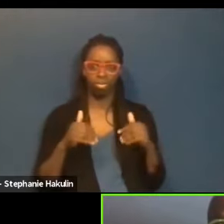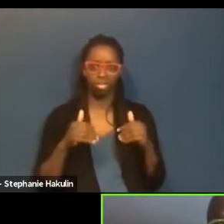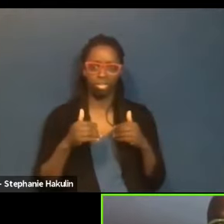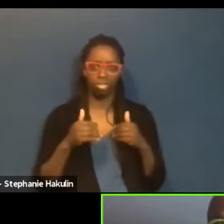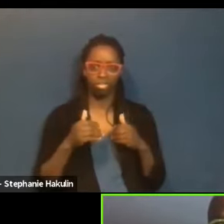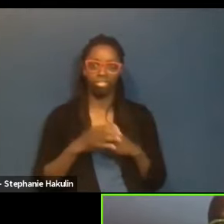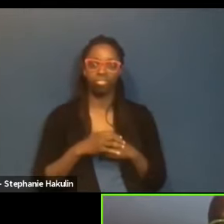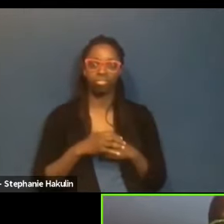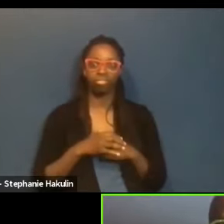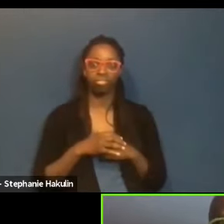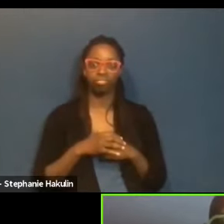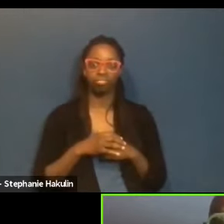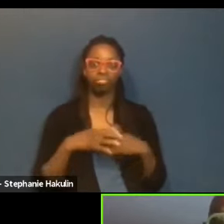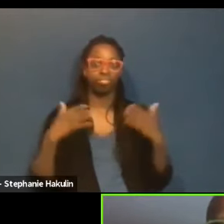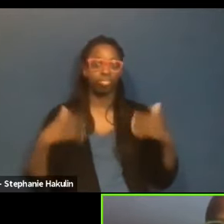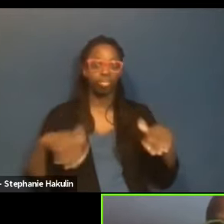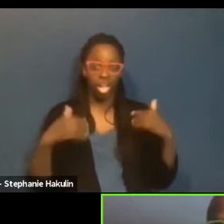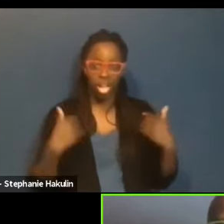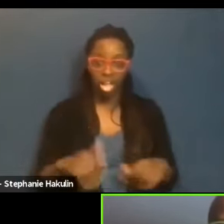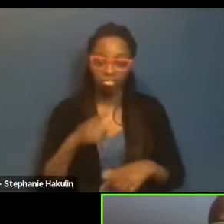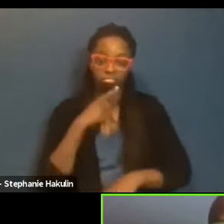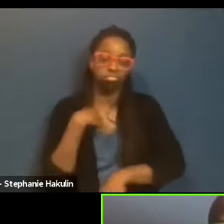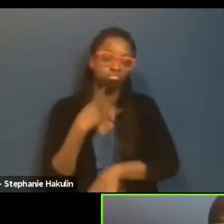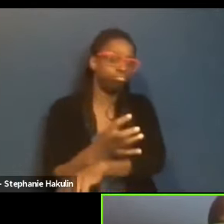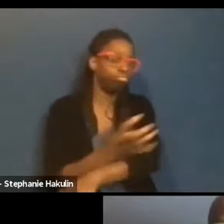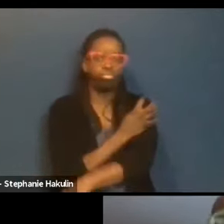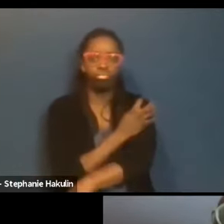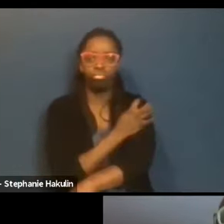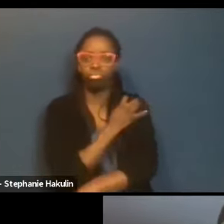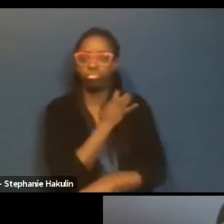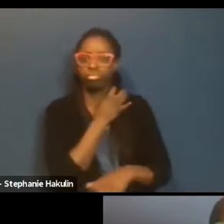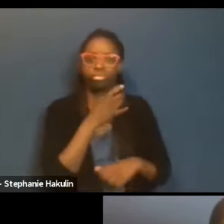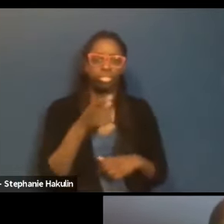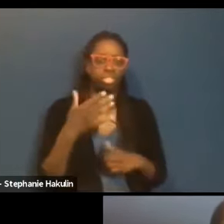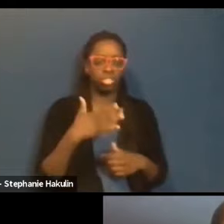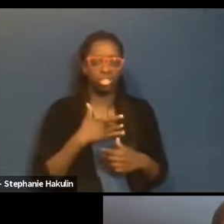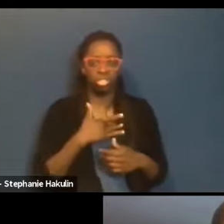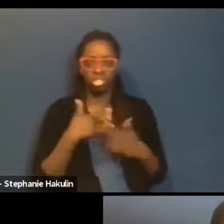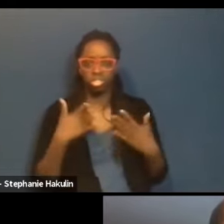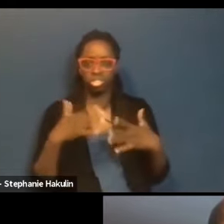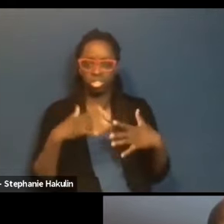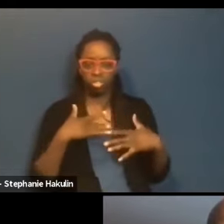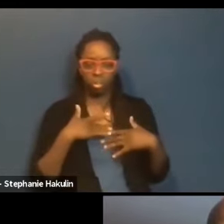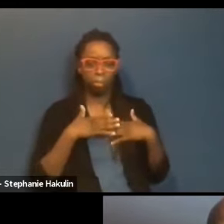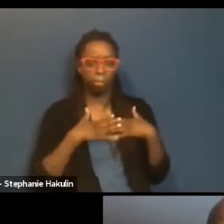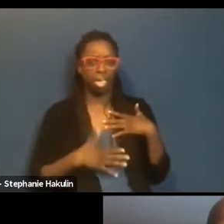Goosebumps. My heart is sweating. My heart is sweating.